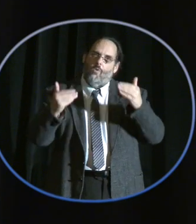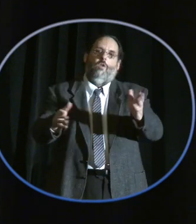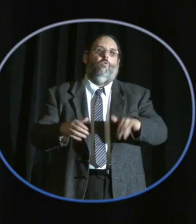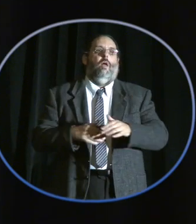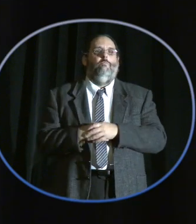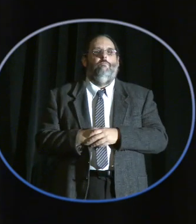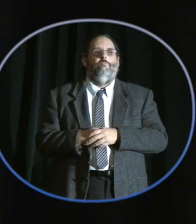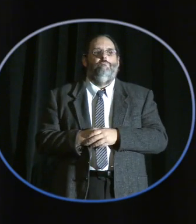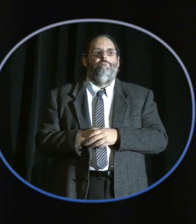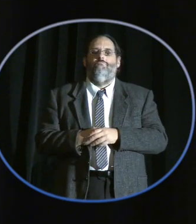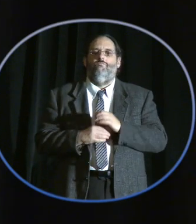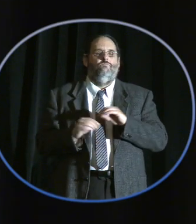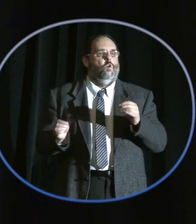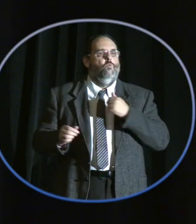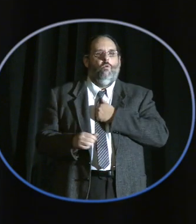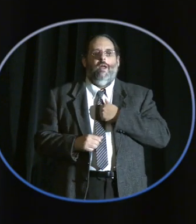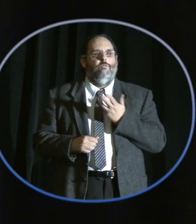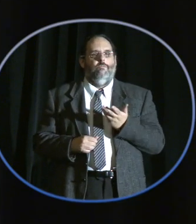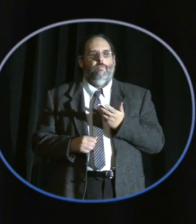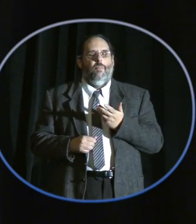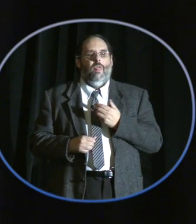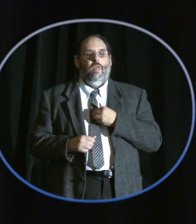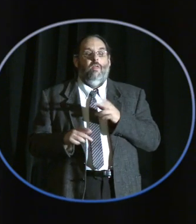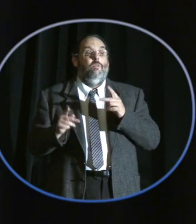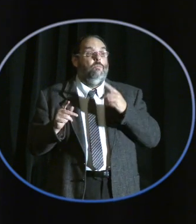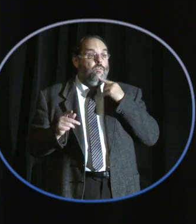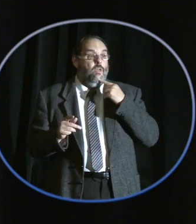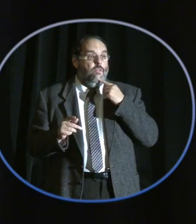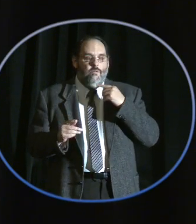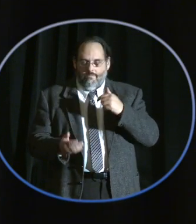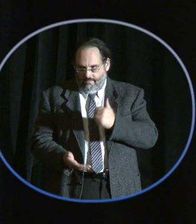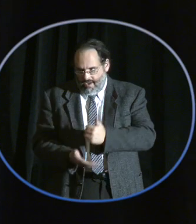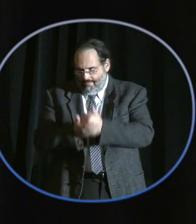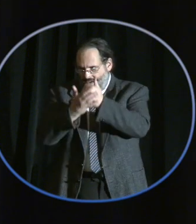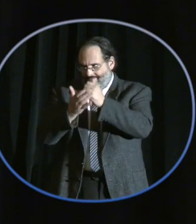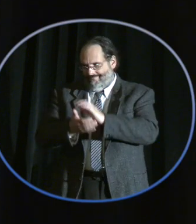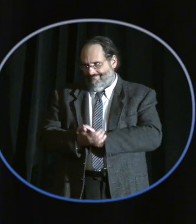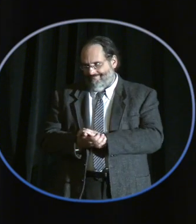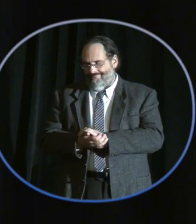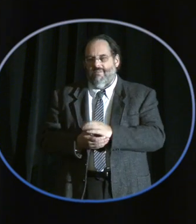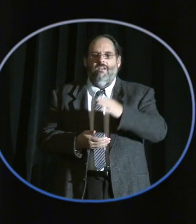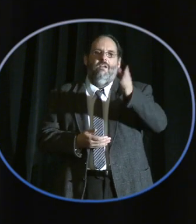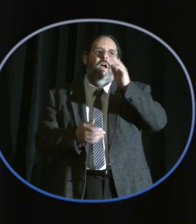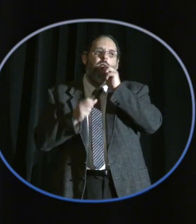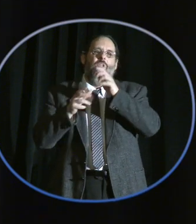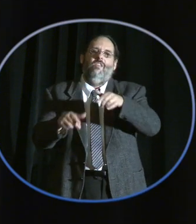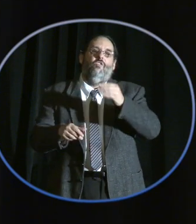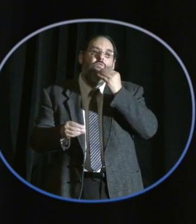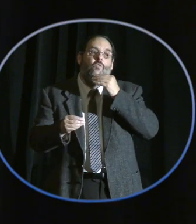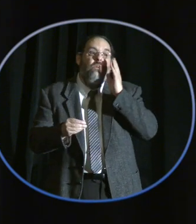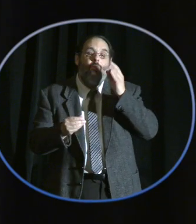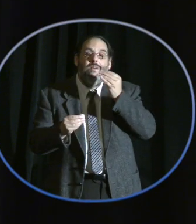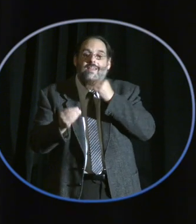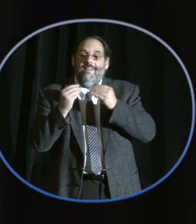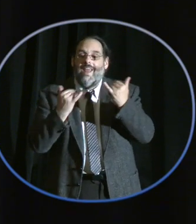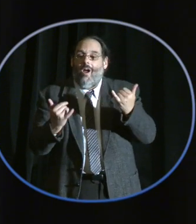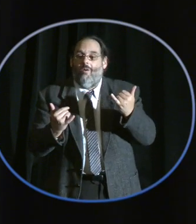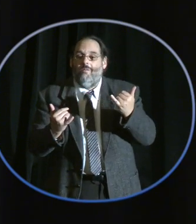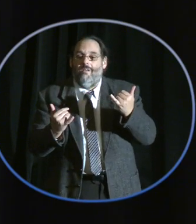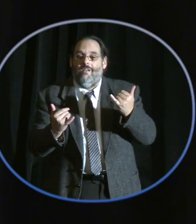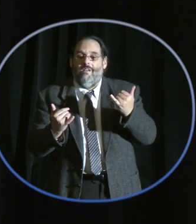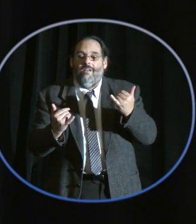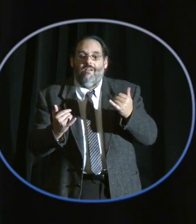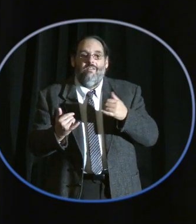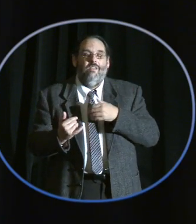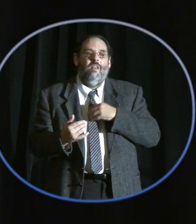hesitation, no regrets. And the people said, amen. Now God bless the food that we're about to receive,